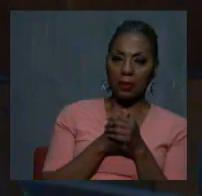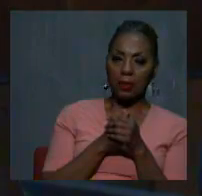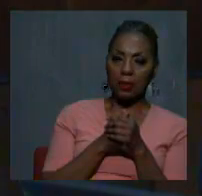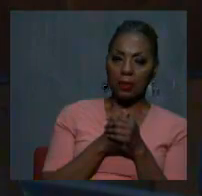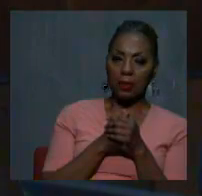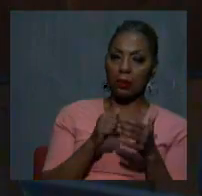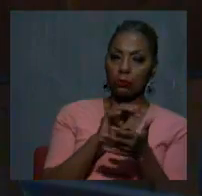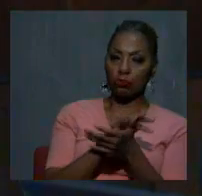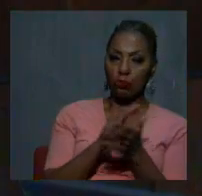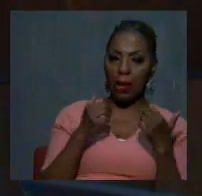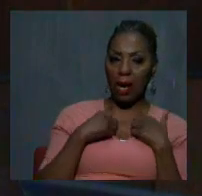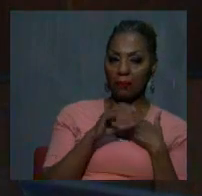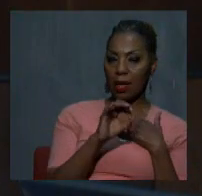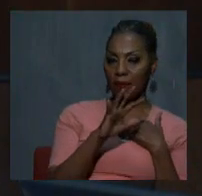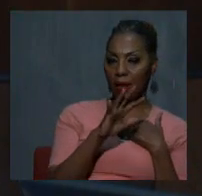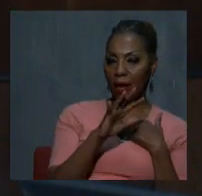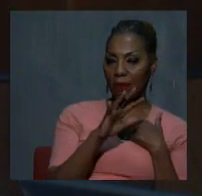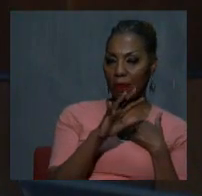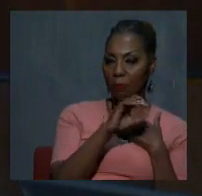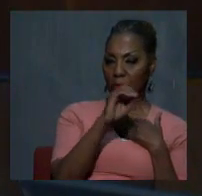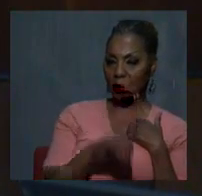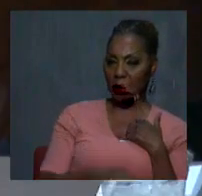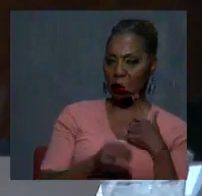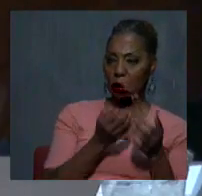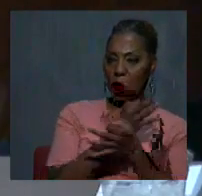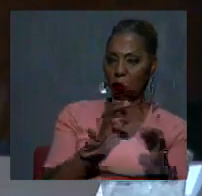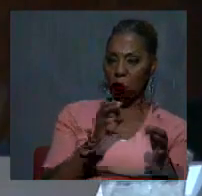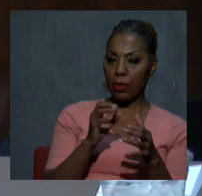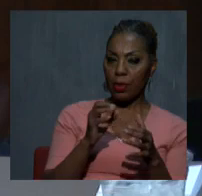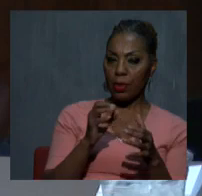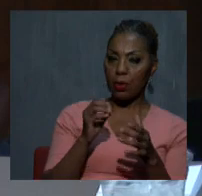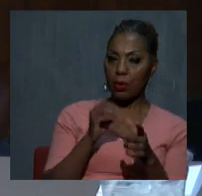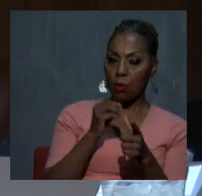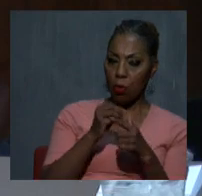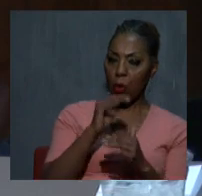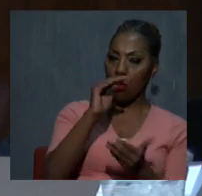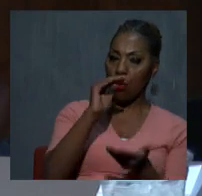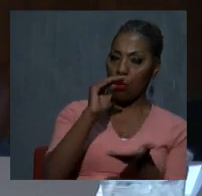Had 95 free lunches. Good. So,